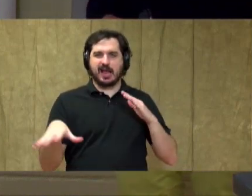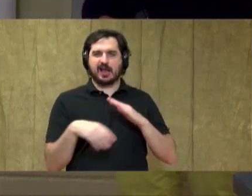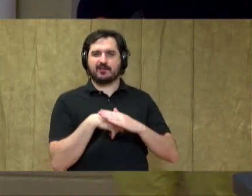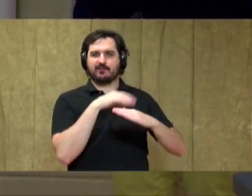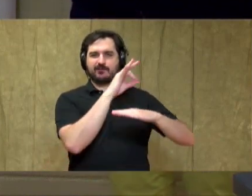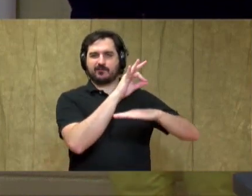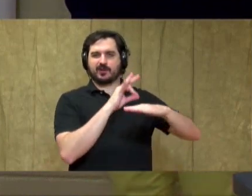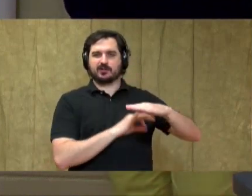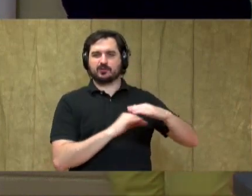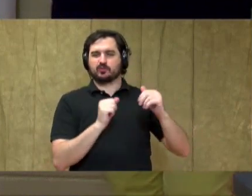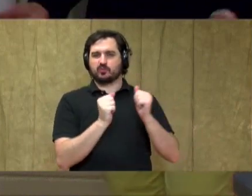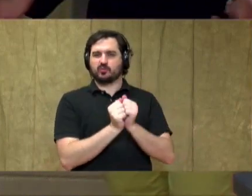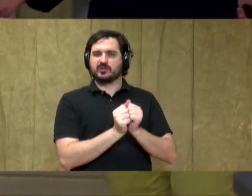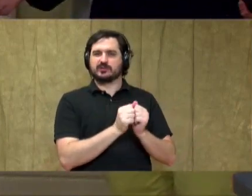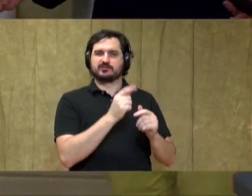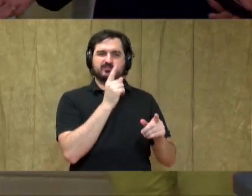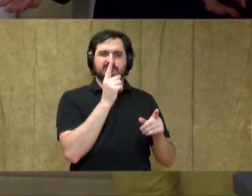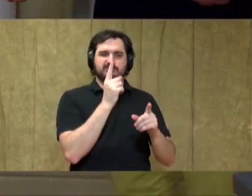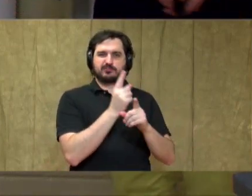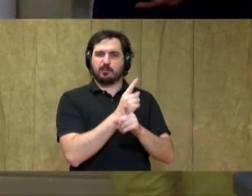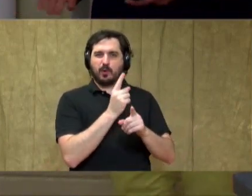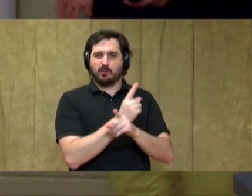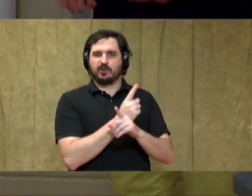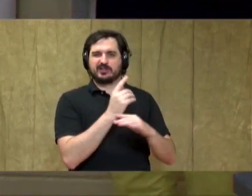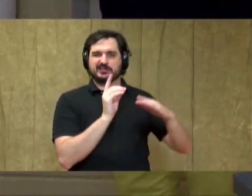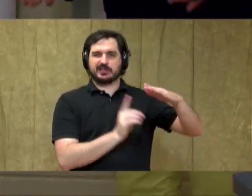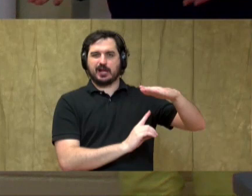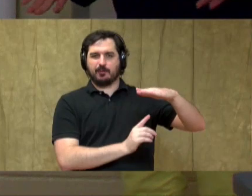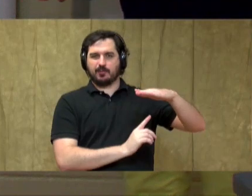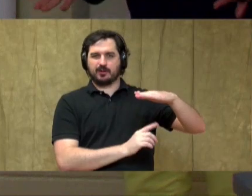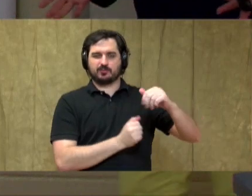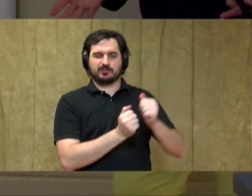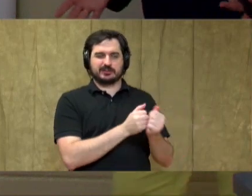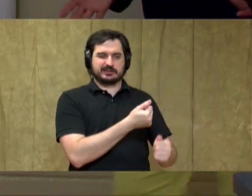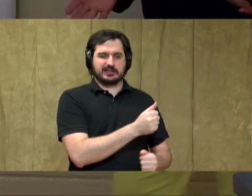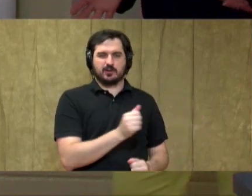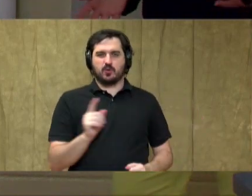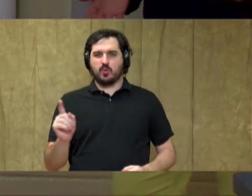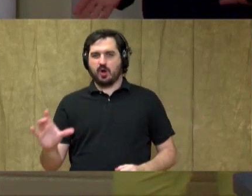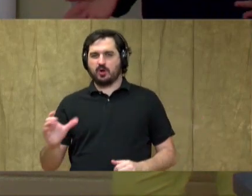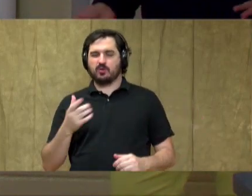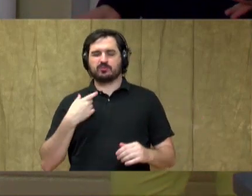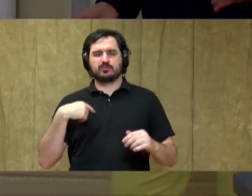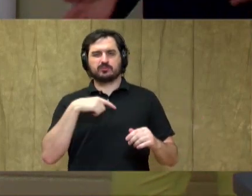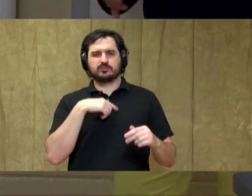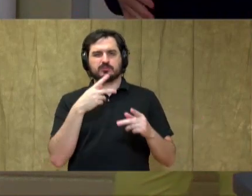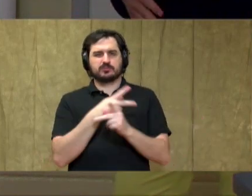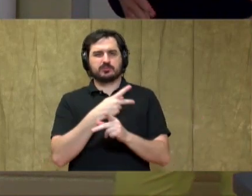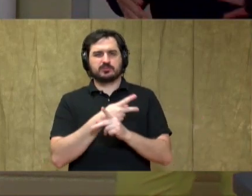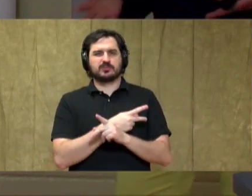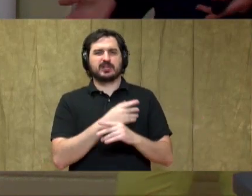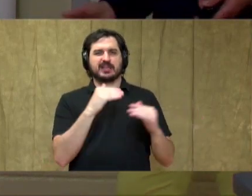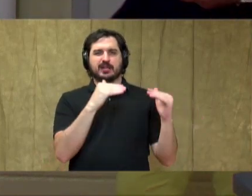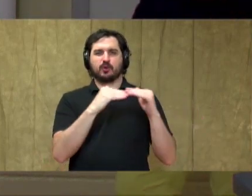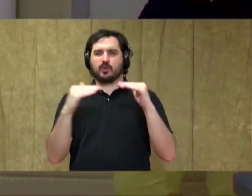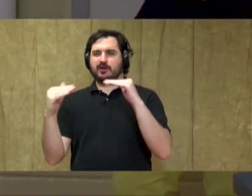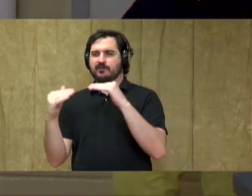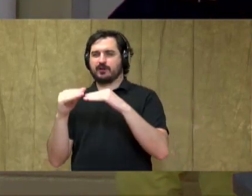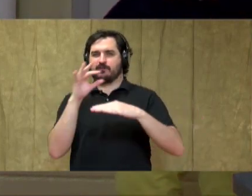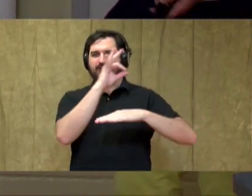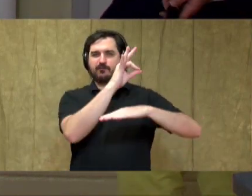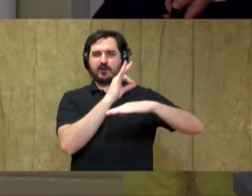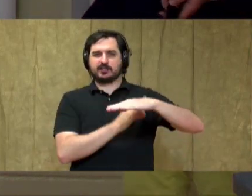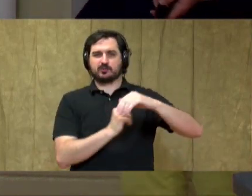10 or 100. So what we're going to be doing is we're going to be finding equivalent fractions with denominators of 10 and